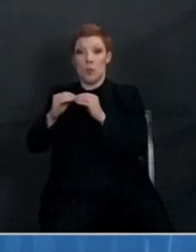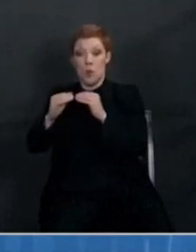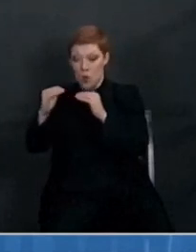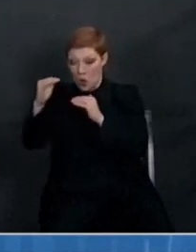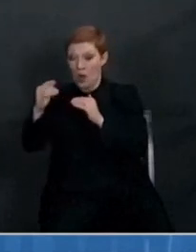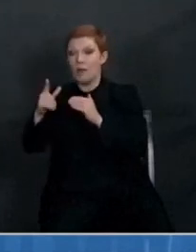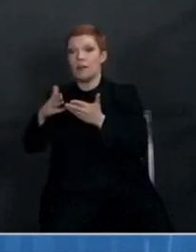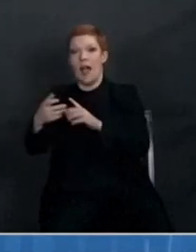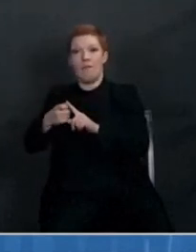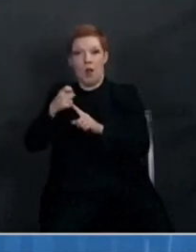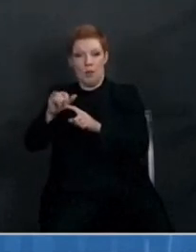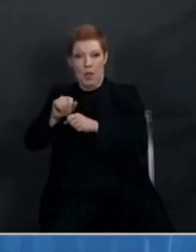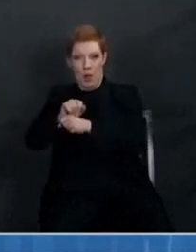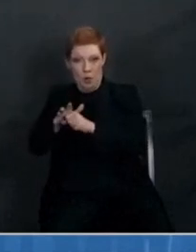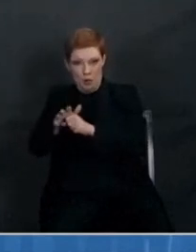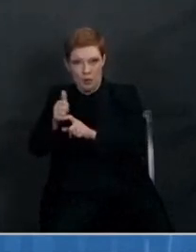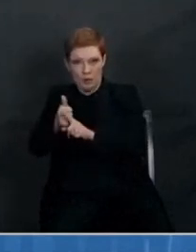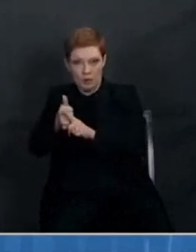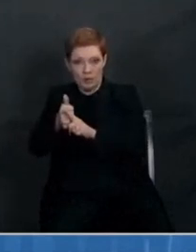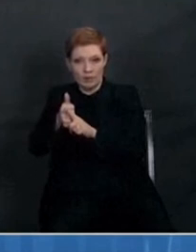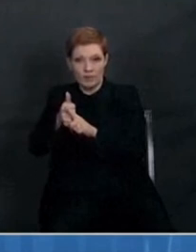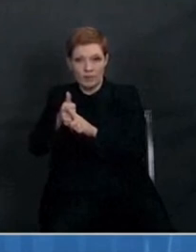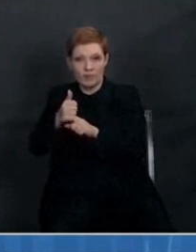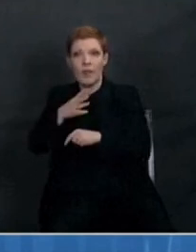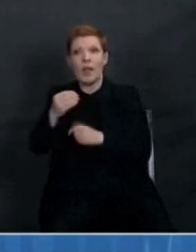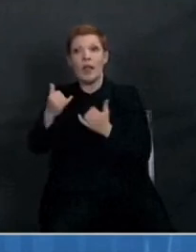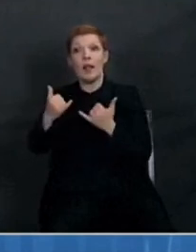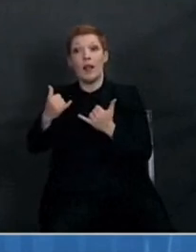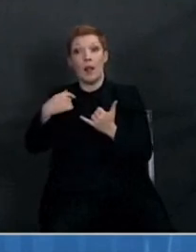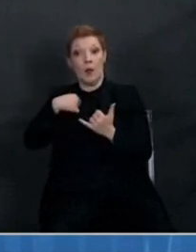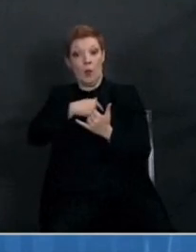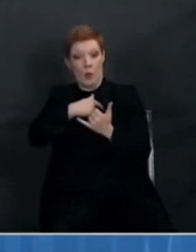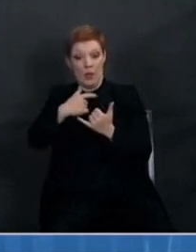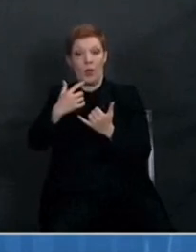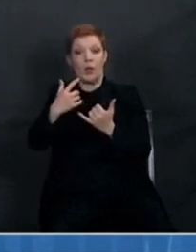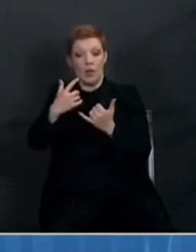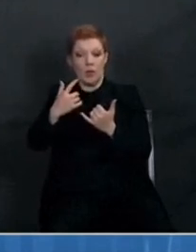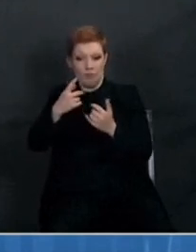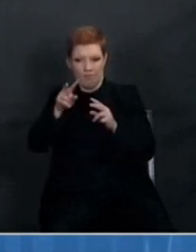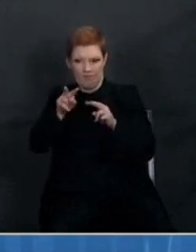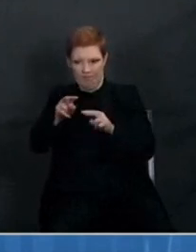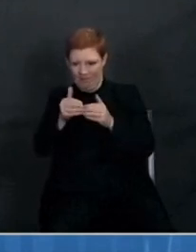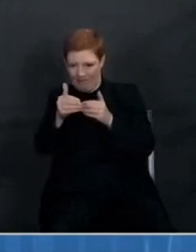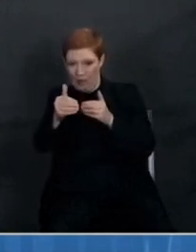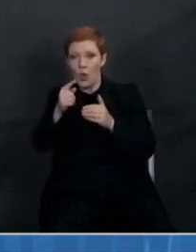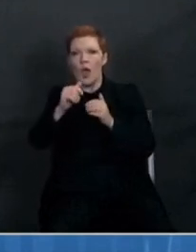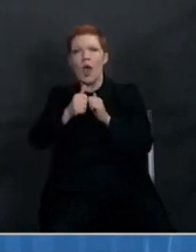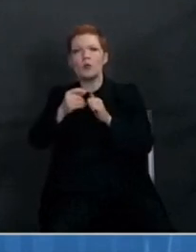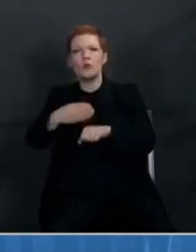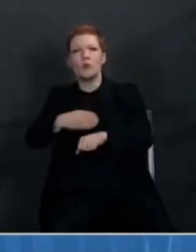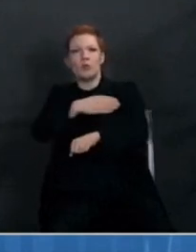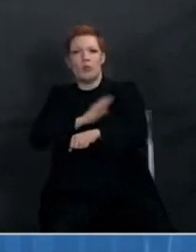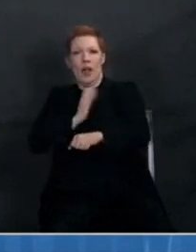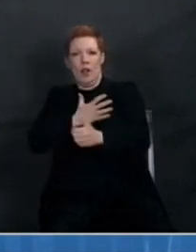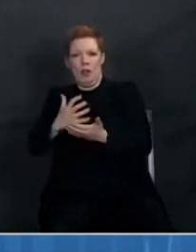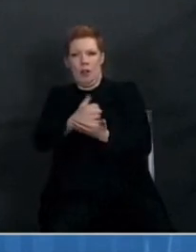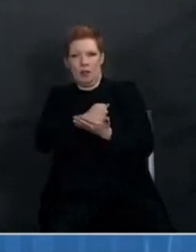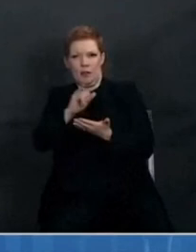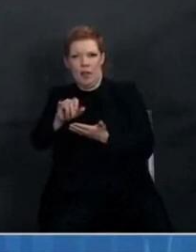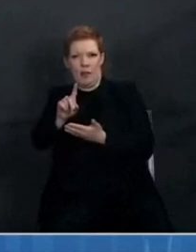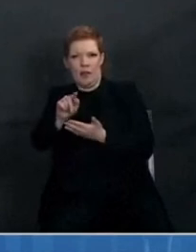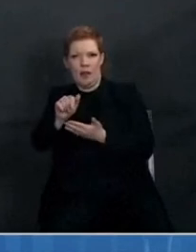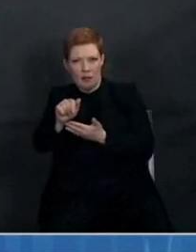to highlight these last two as they mark significant improvements in the completeness of data from the earliest days of the pandemic, when the percentage of